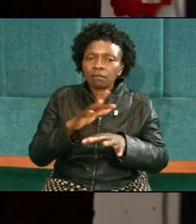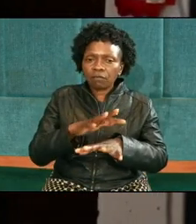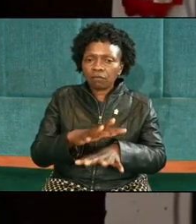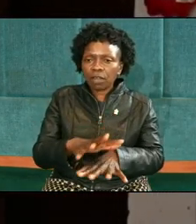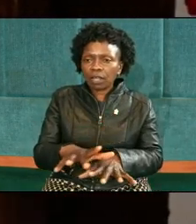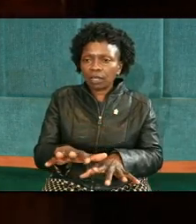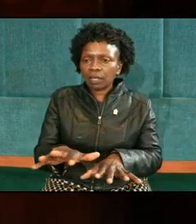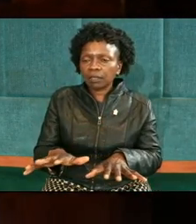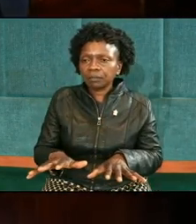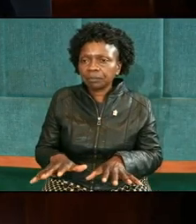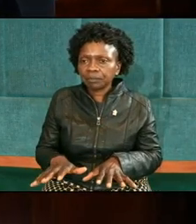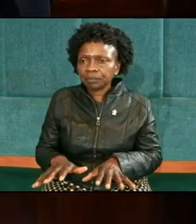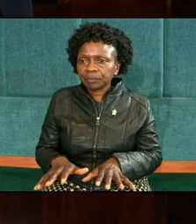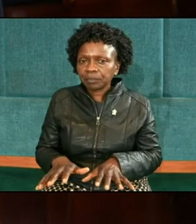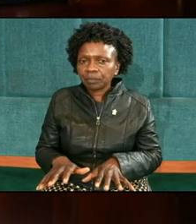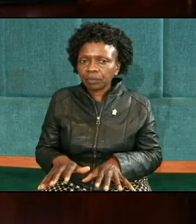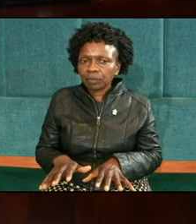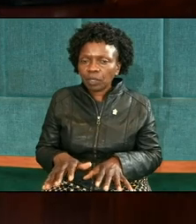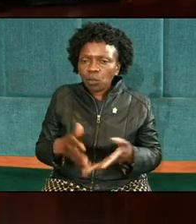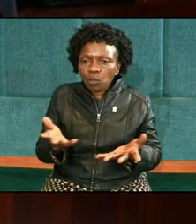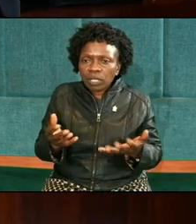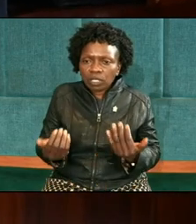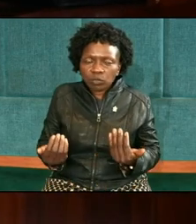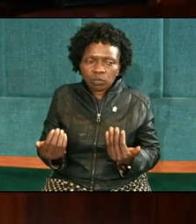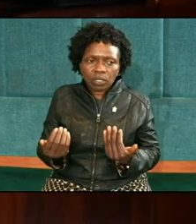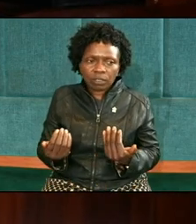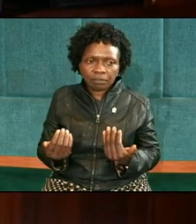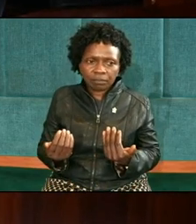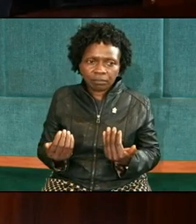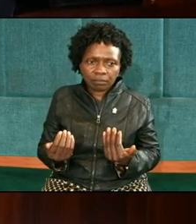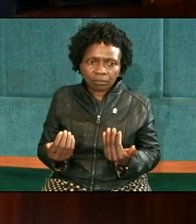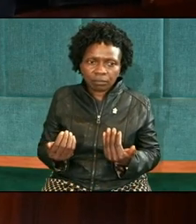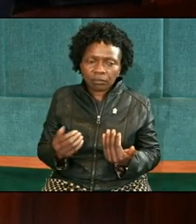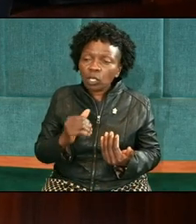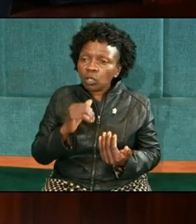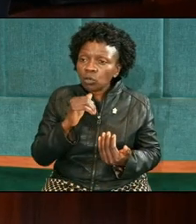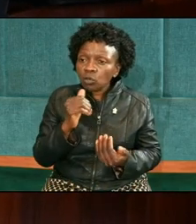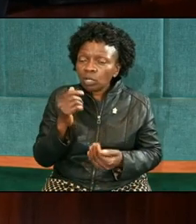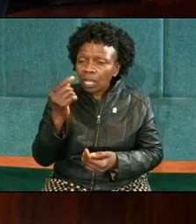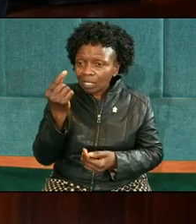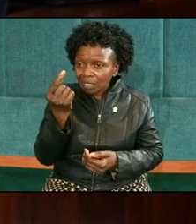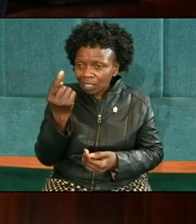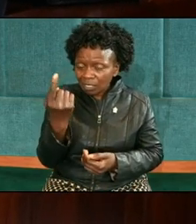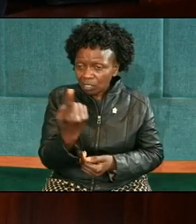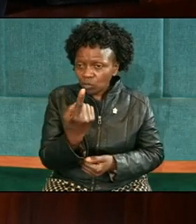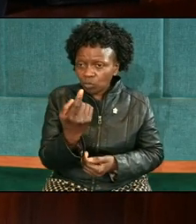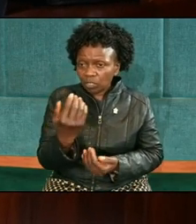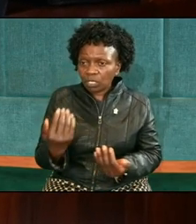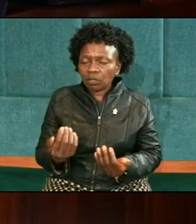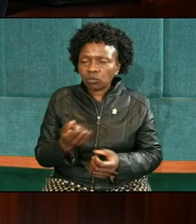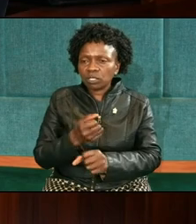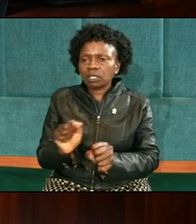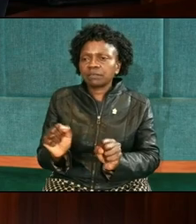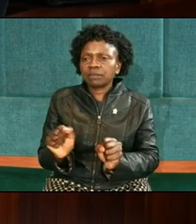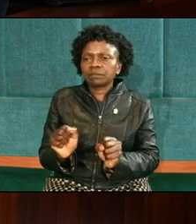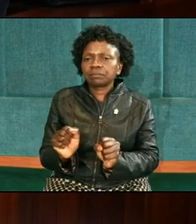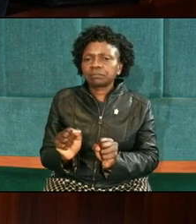in Noah's flood, brother, children, director, not a single child was saved.